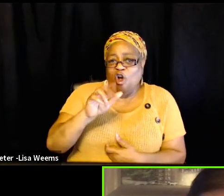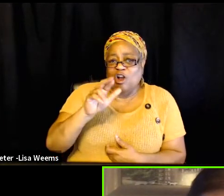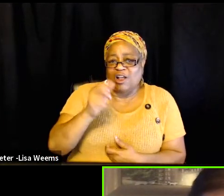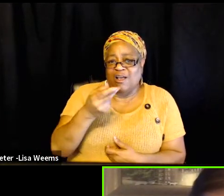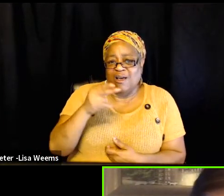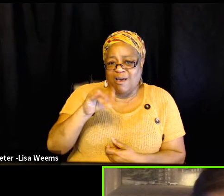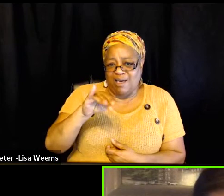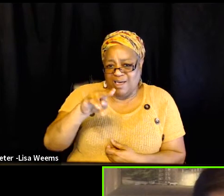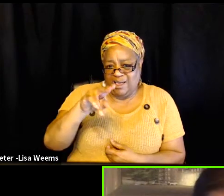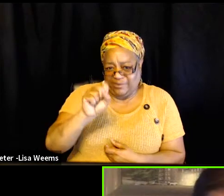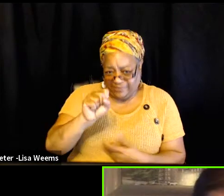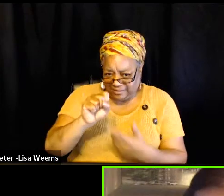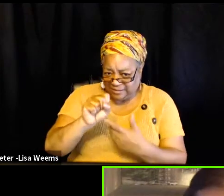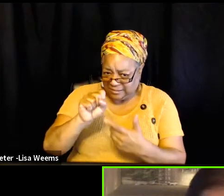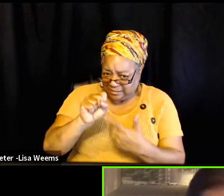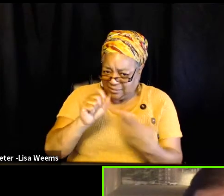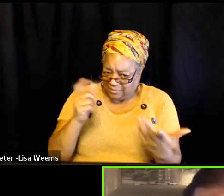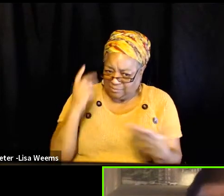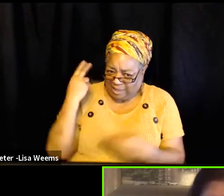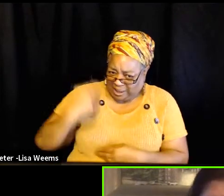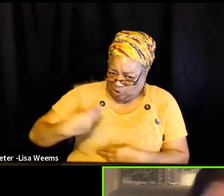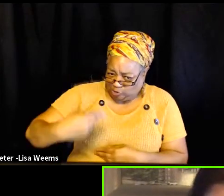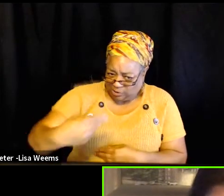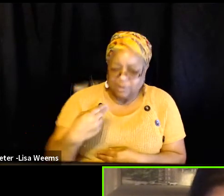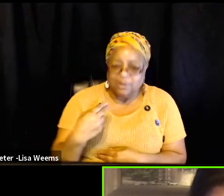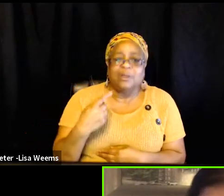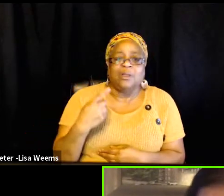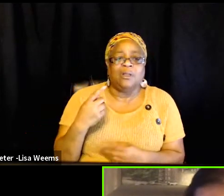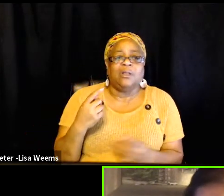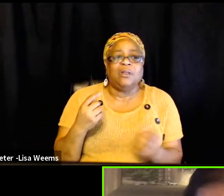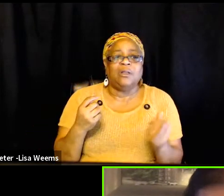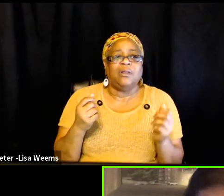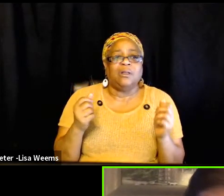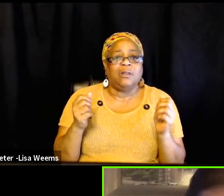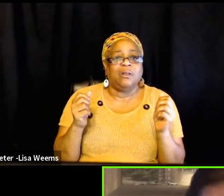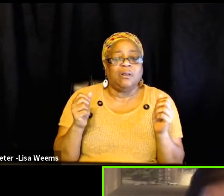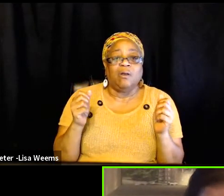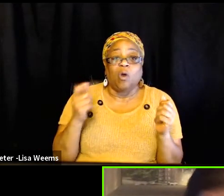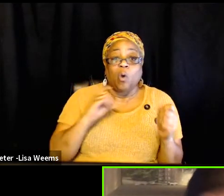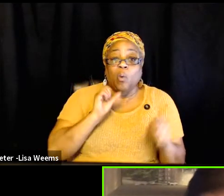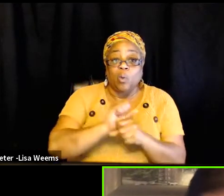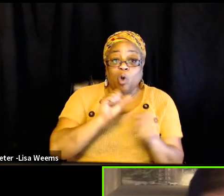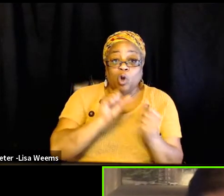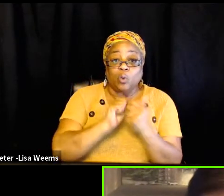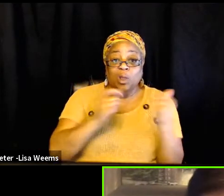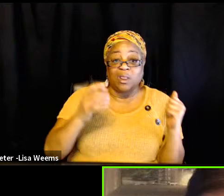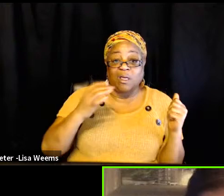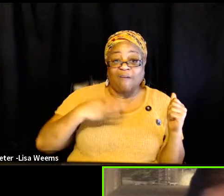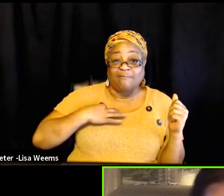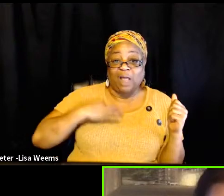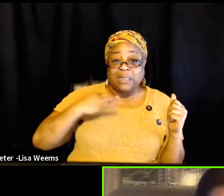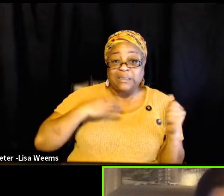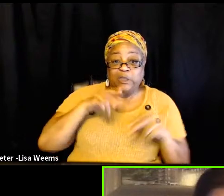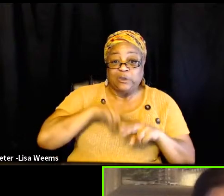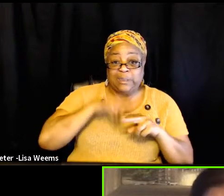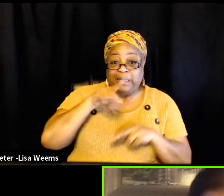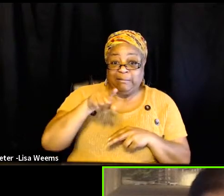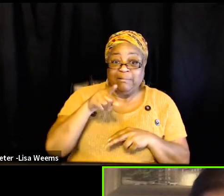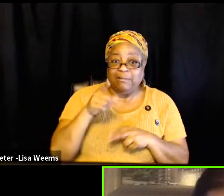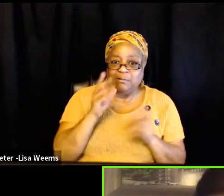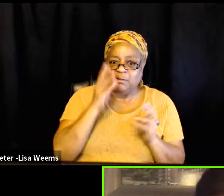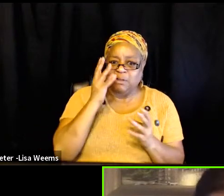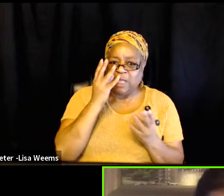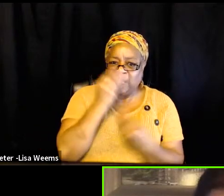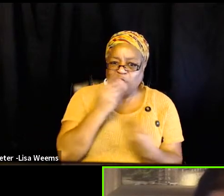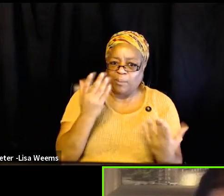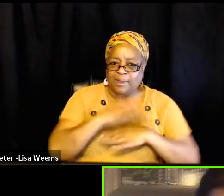these collaborations, I found myself with Paul Ramirez Jonas. We worked with the volunteers sitting at the information desk. And so even